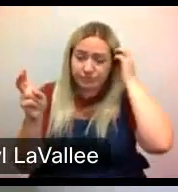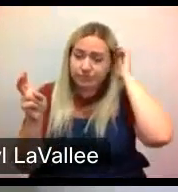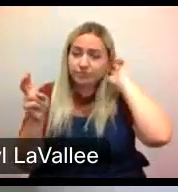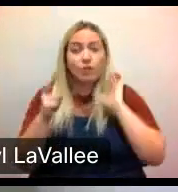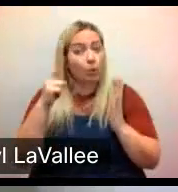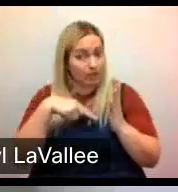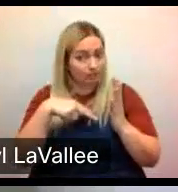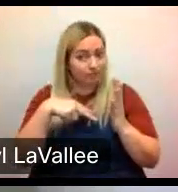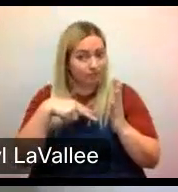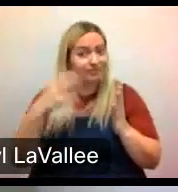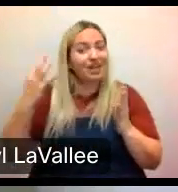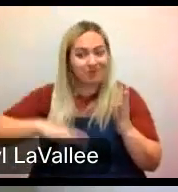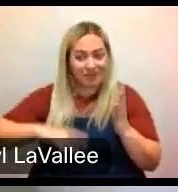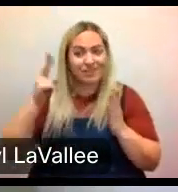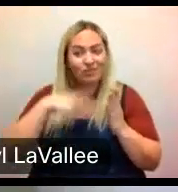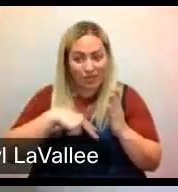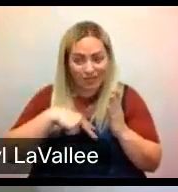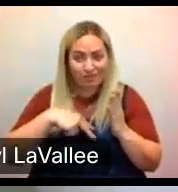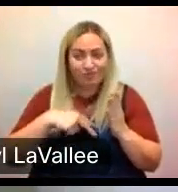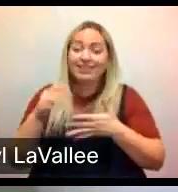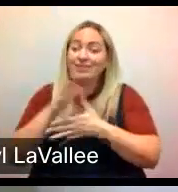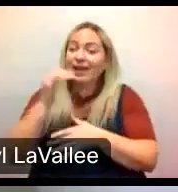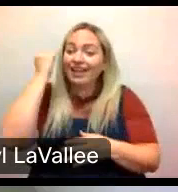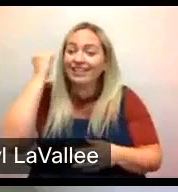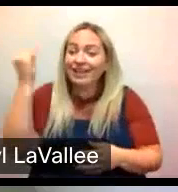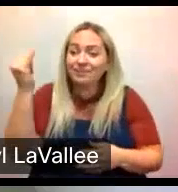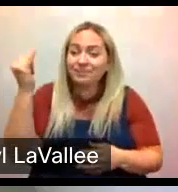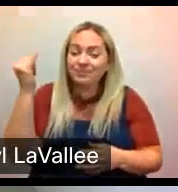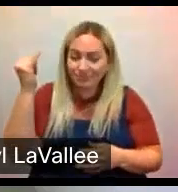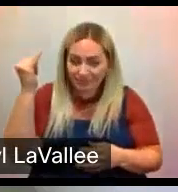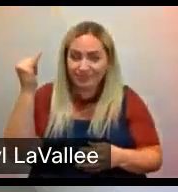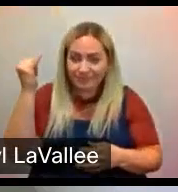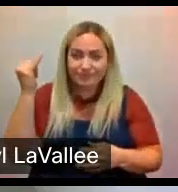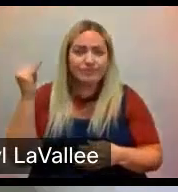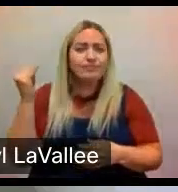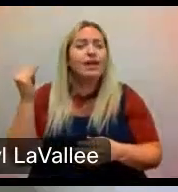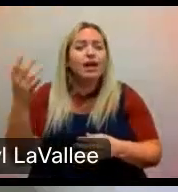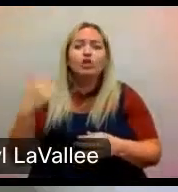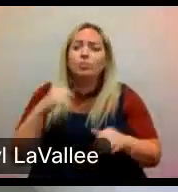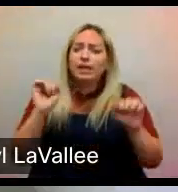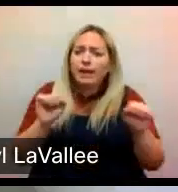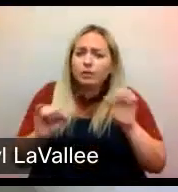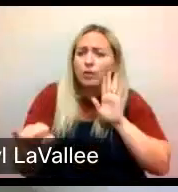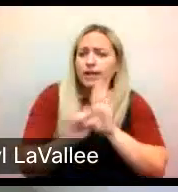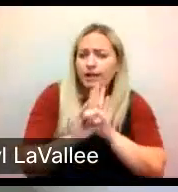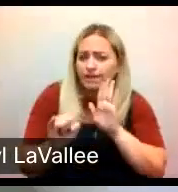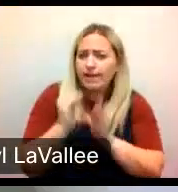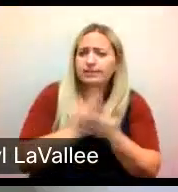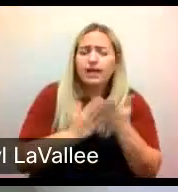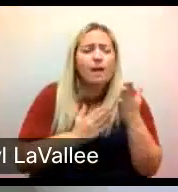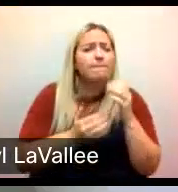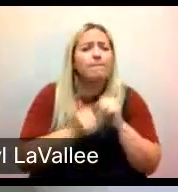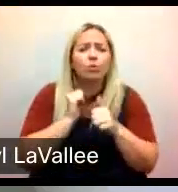reading, benefits of reading, and the main idea, and that you have been able to identify some of the most